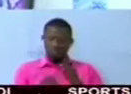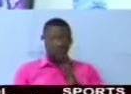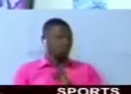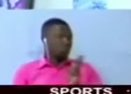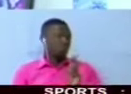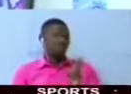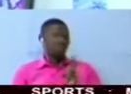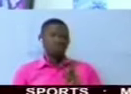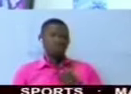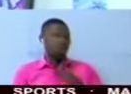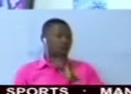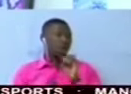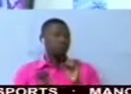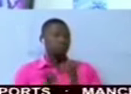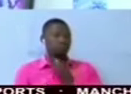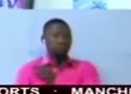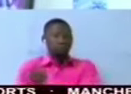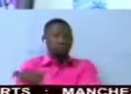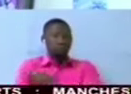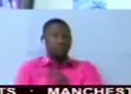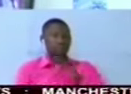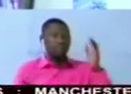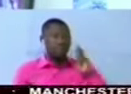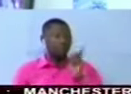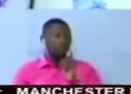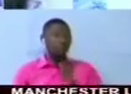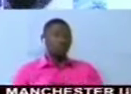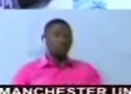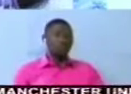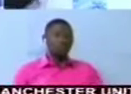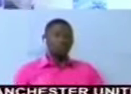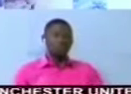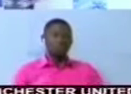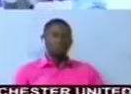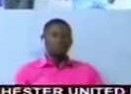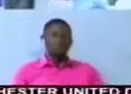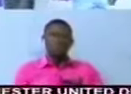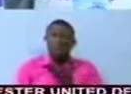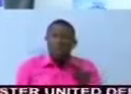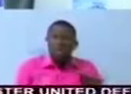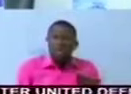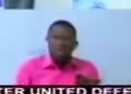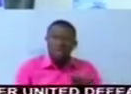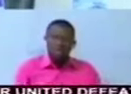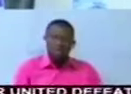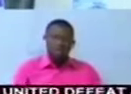They said, no, it was not there. Mana okay fan la ñu na ma dédé ñi dañ am sen own doctor fi